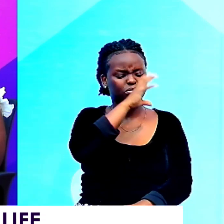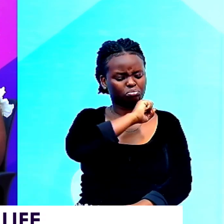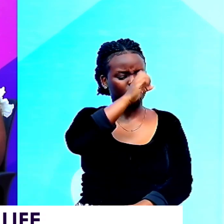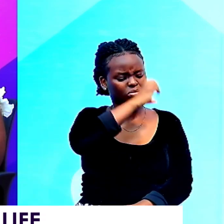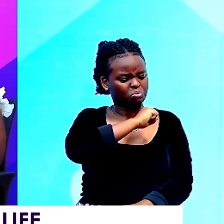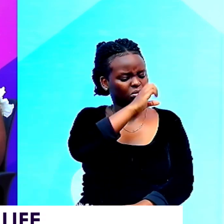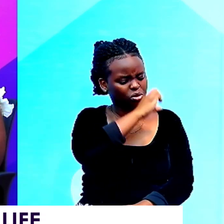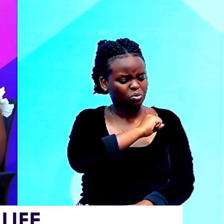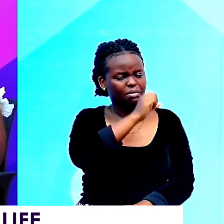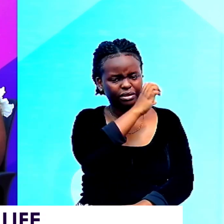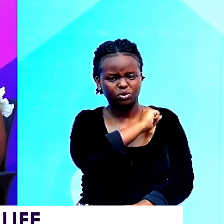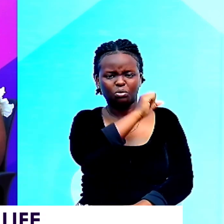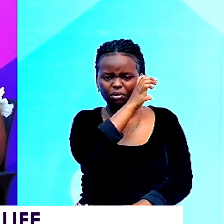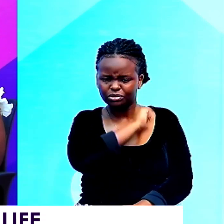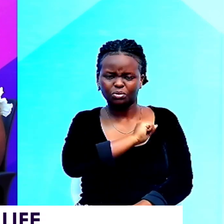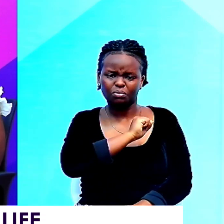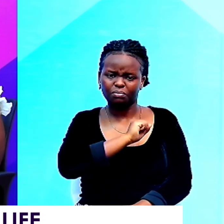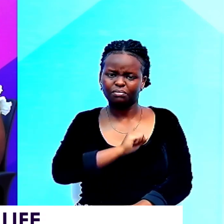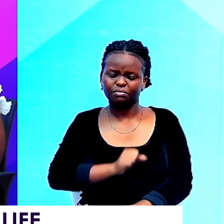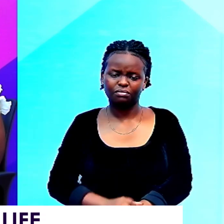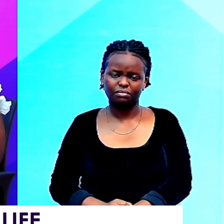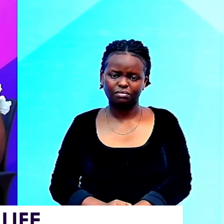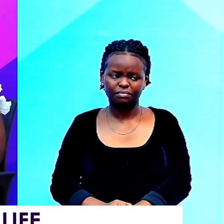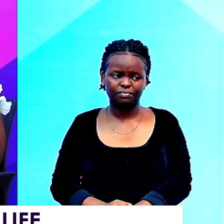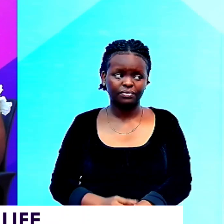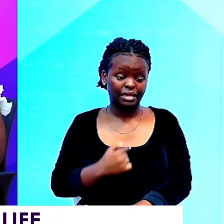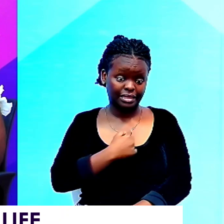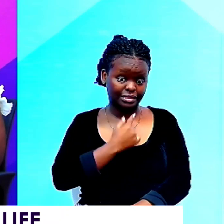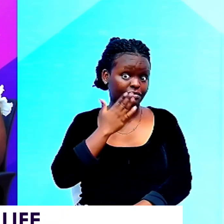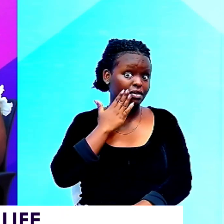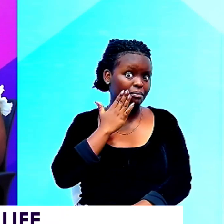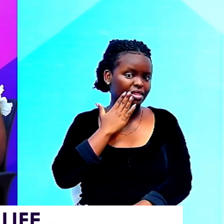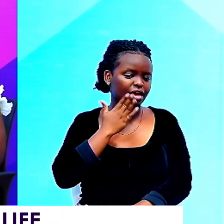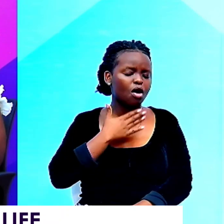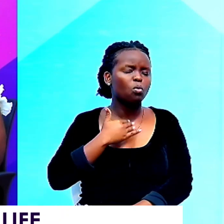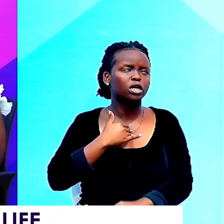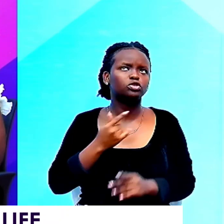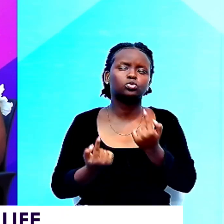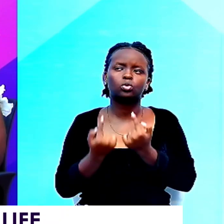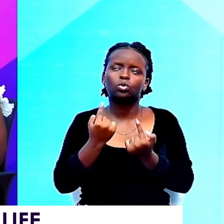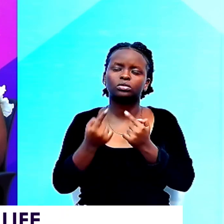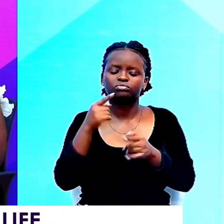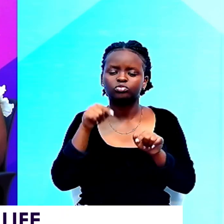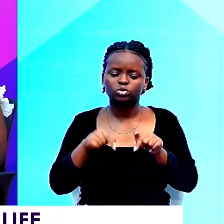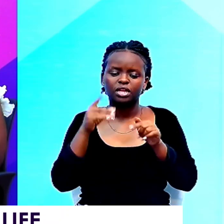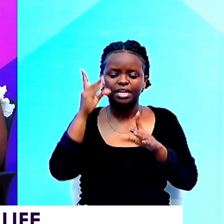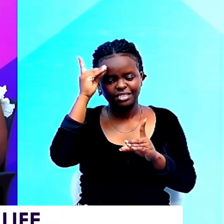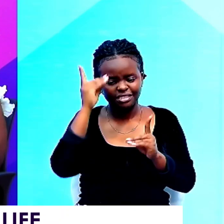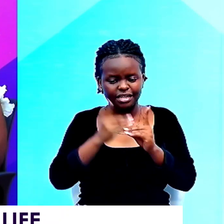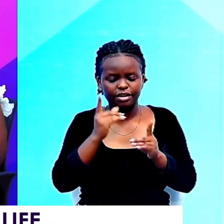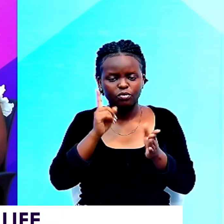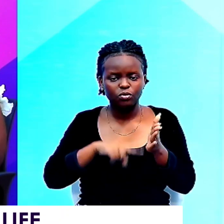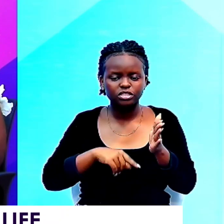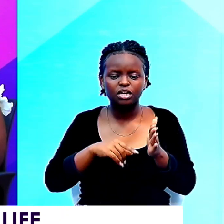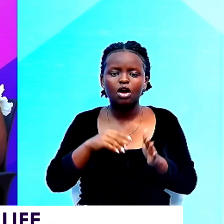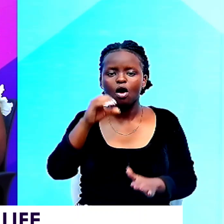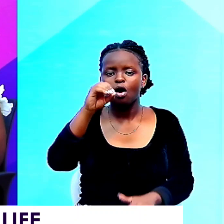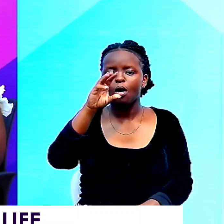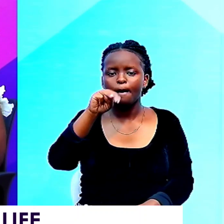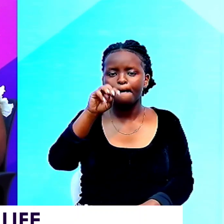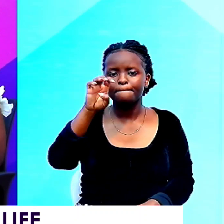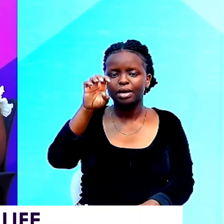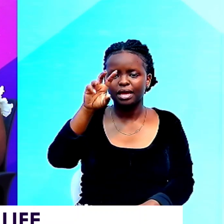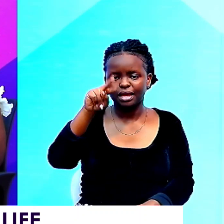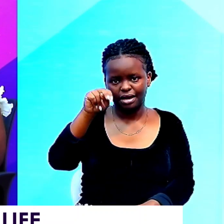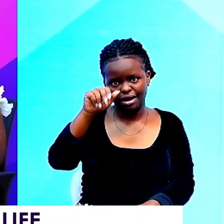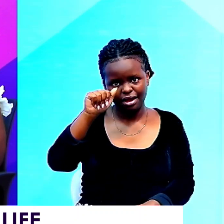Right. You want, like, I'm a mother in the house, I want to cook, then today I decide I'm cooking omena. My children did not ask me